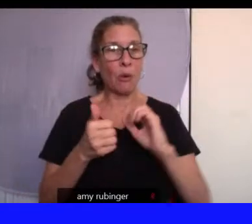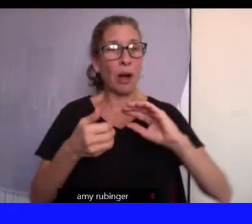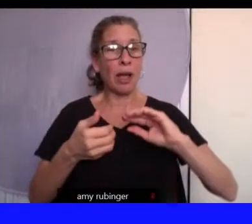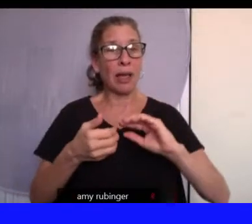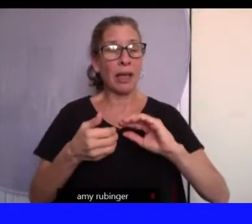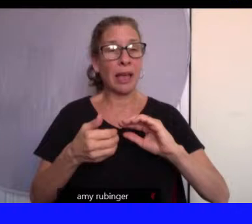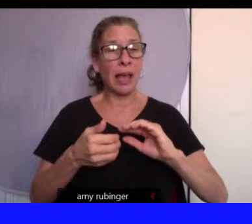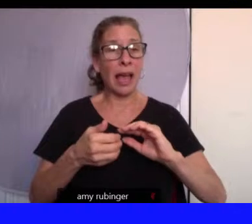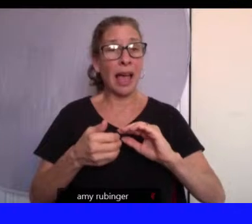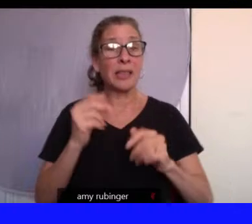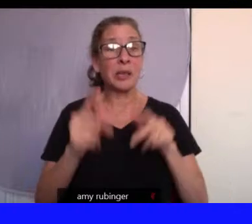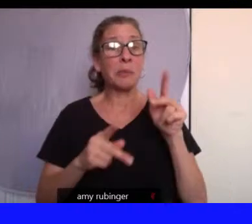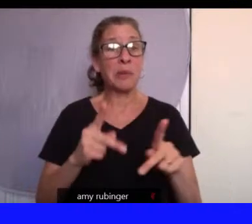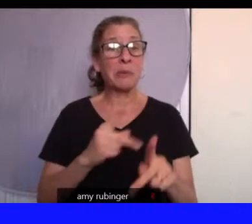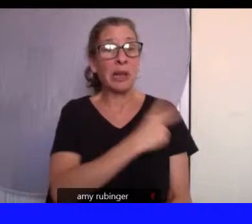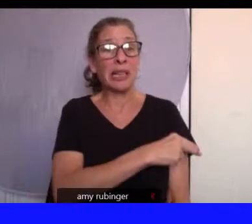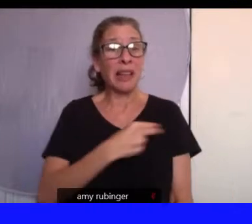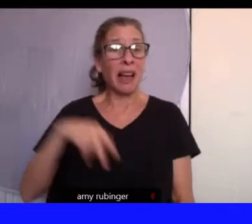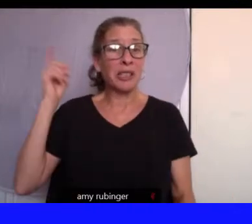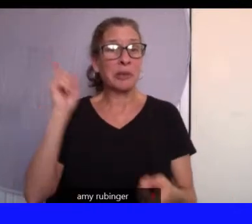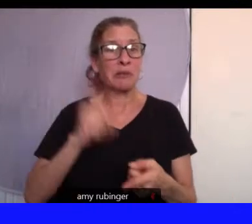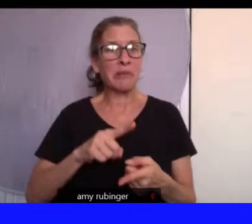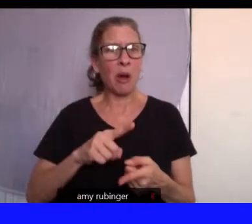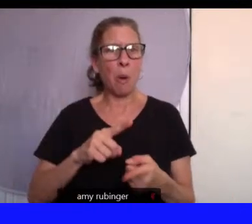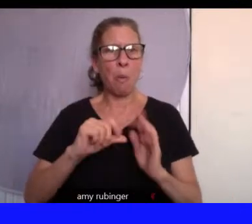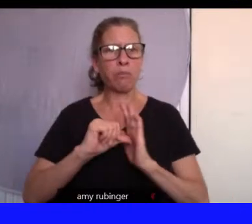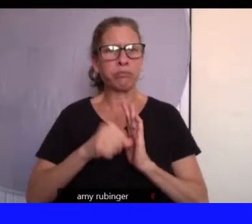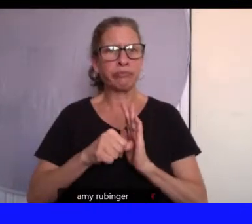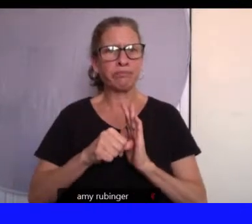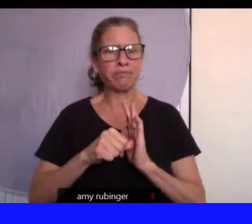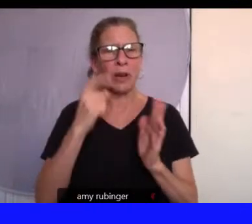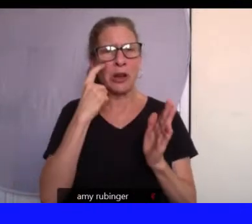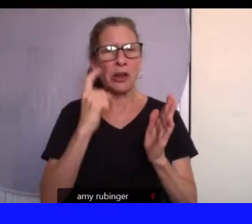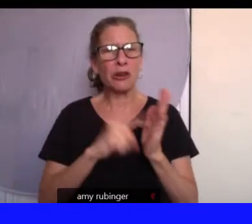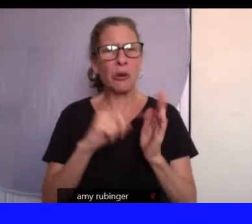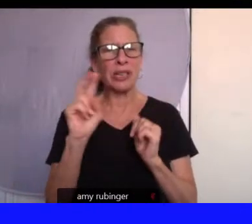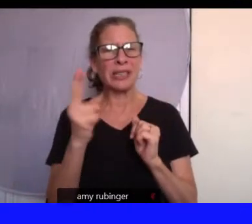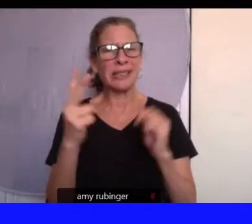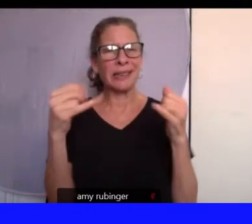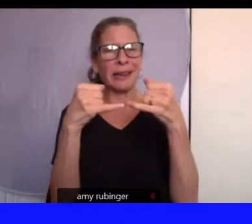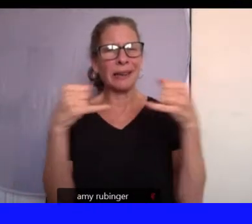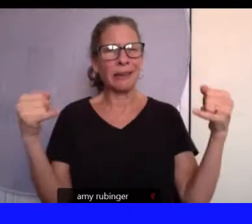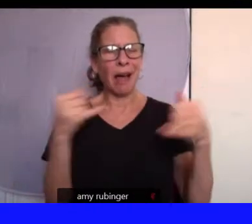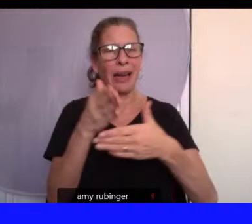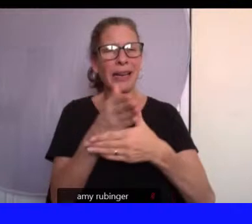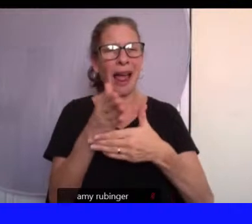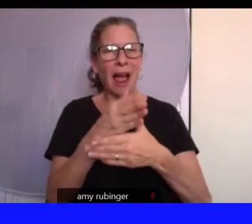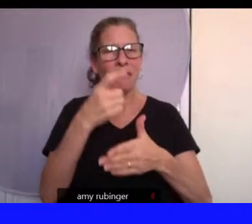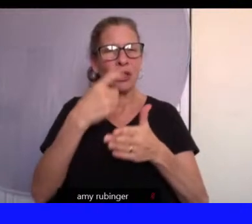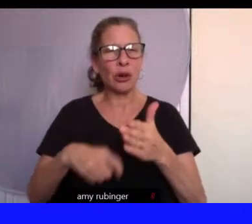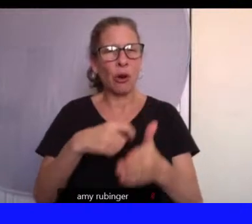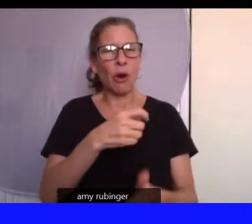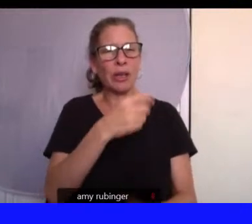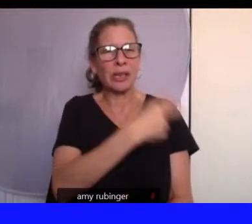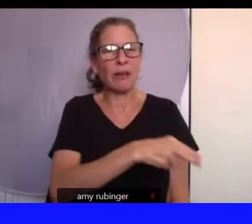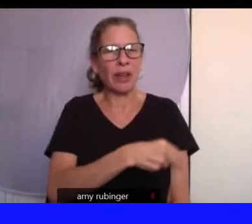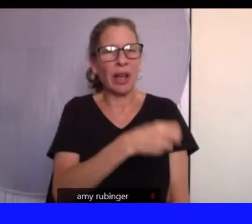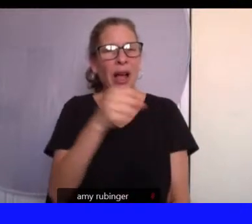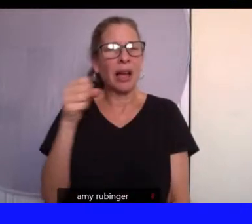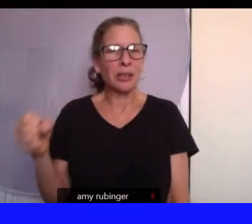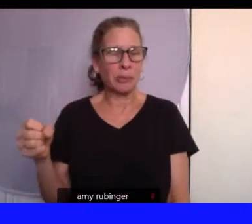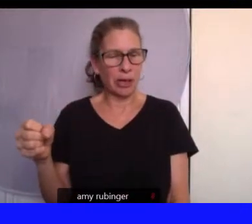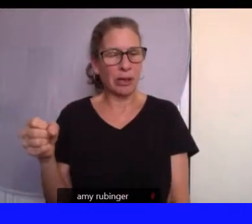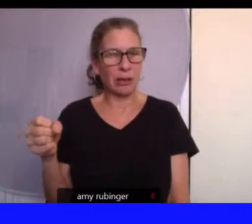we have made dramatic changes in capturing and documenting the severity of illness of our patients, the risk of our patients, and